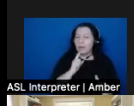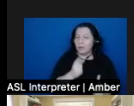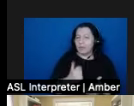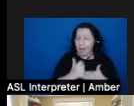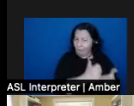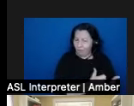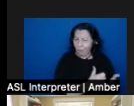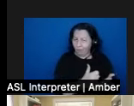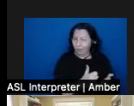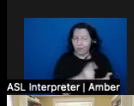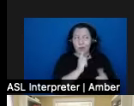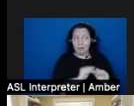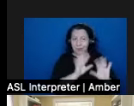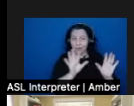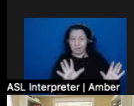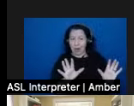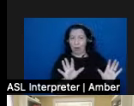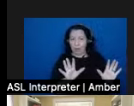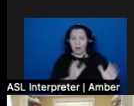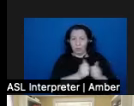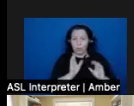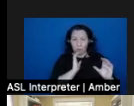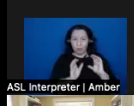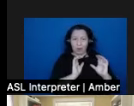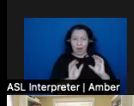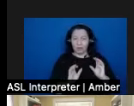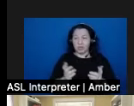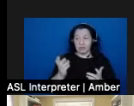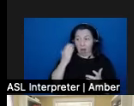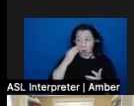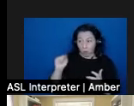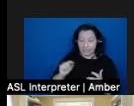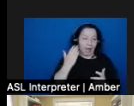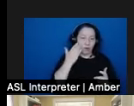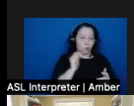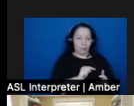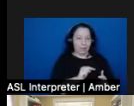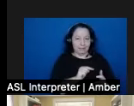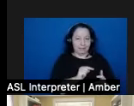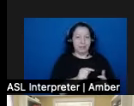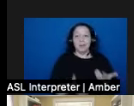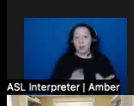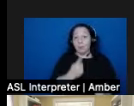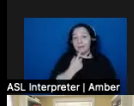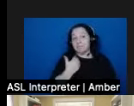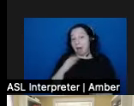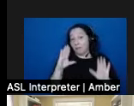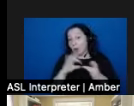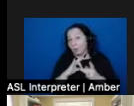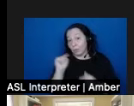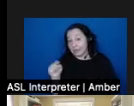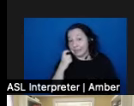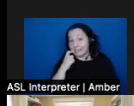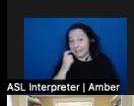be transparent in those situations about what you do or you don't know, because you may also say, oh, I have a great relationship with this